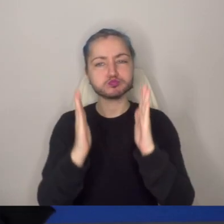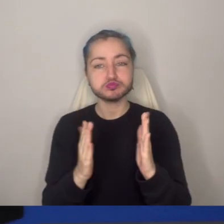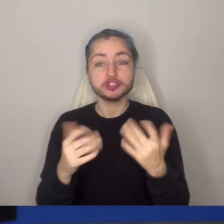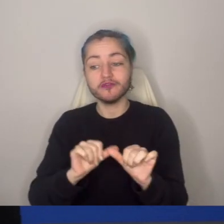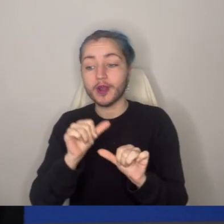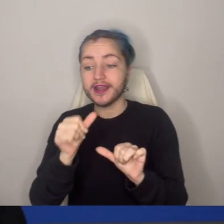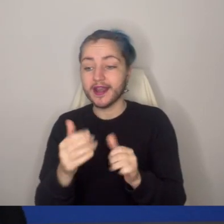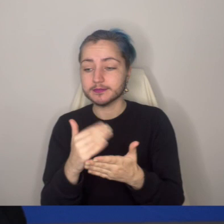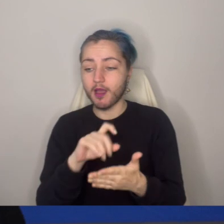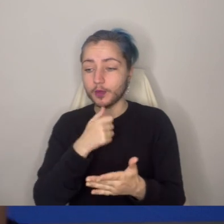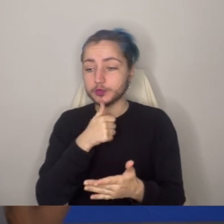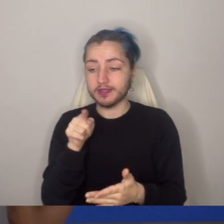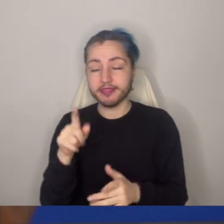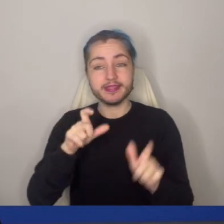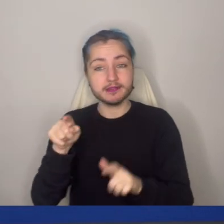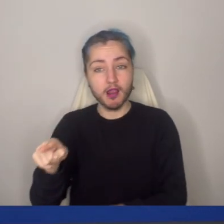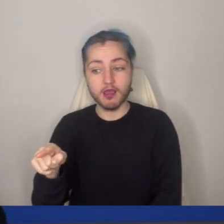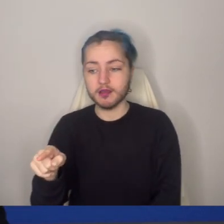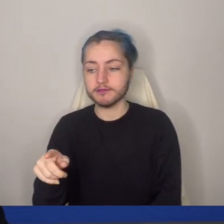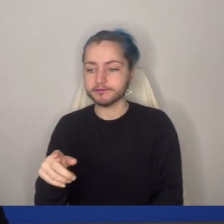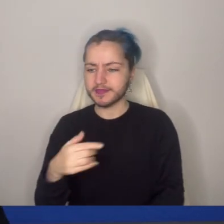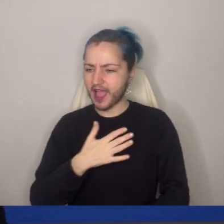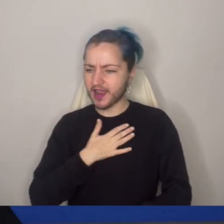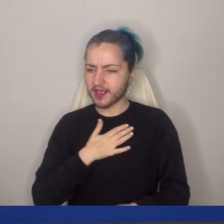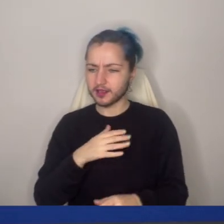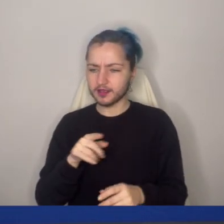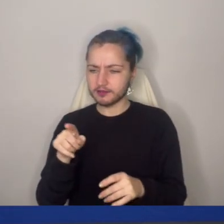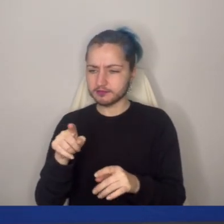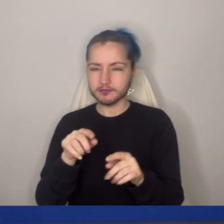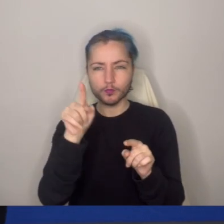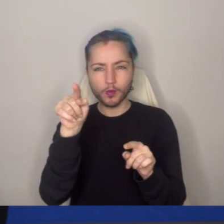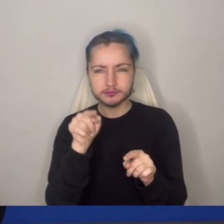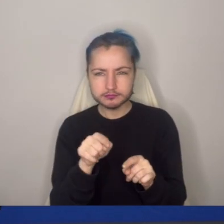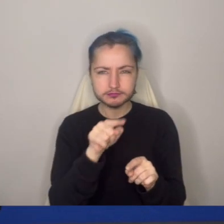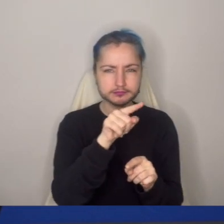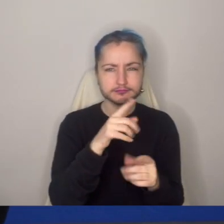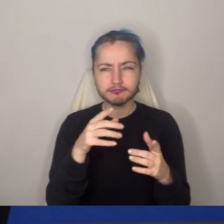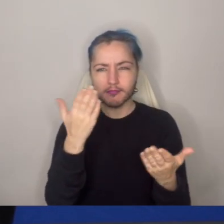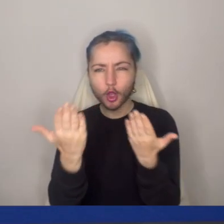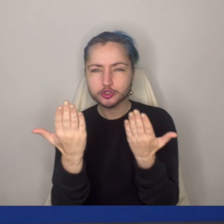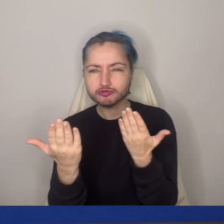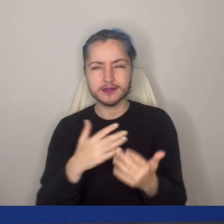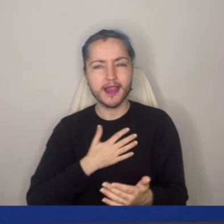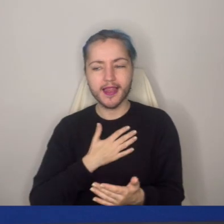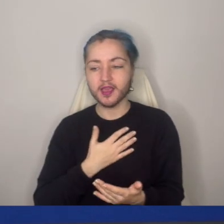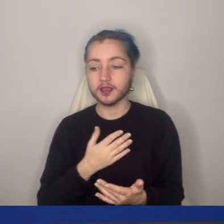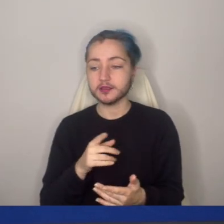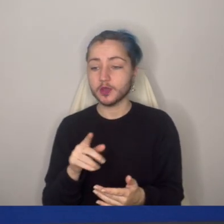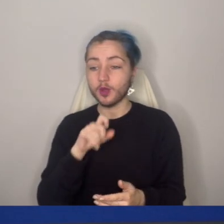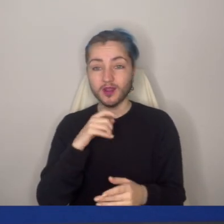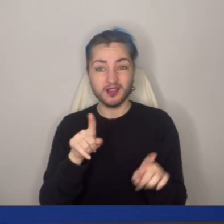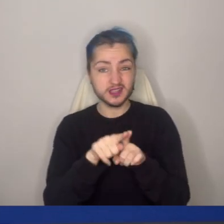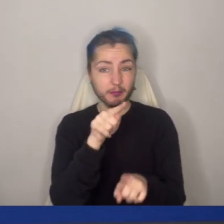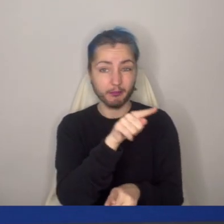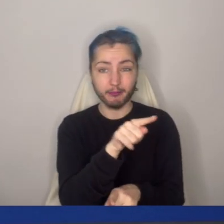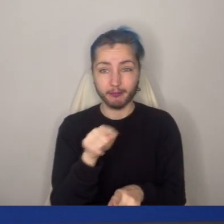color because I think that kind of complements this, and I'm just going to do exactly like this and create this kind